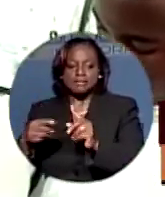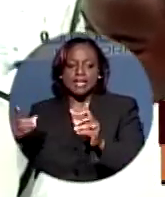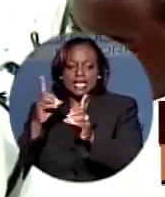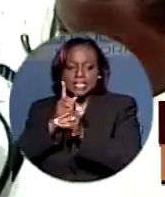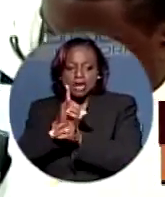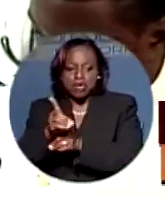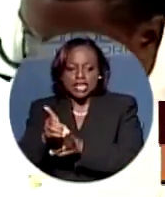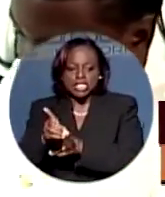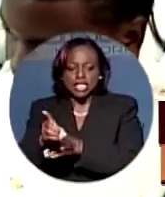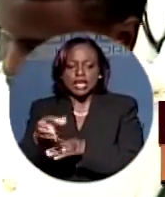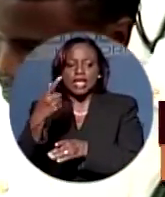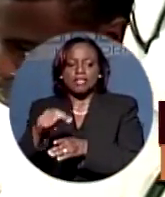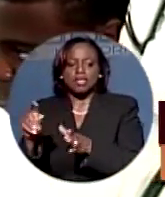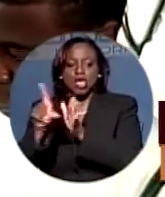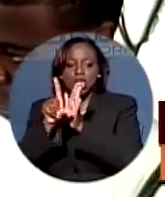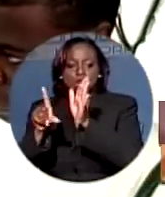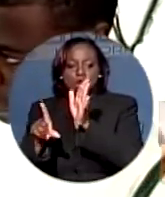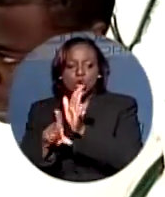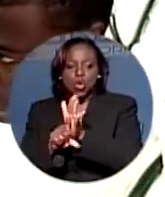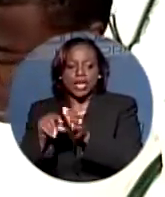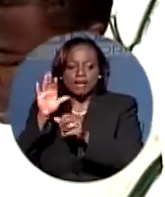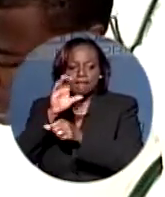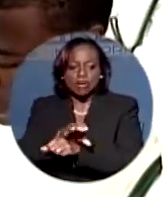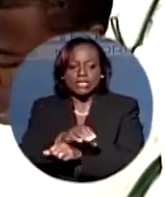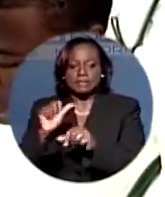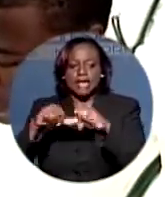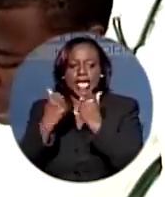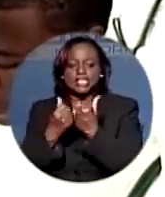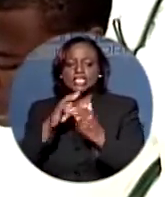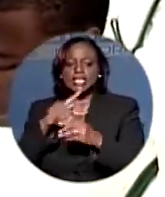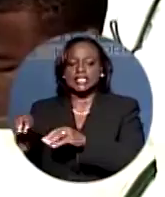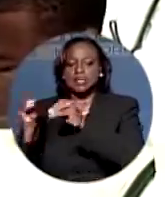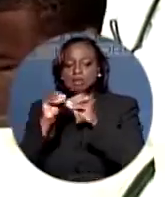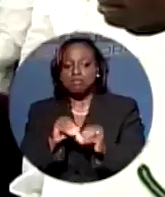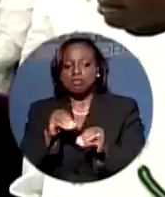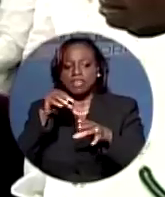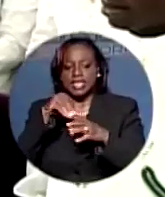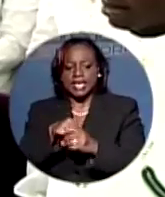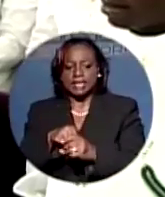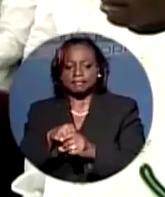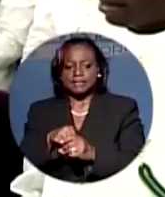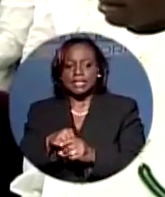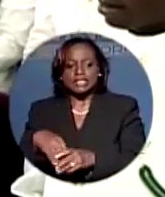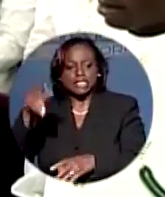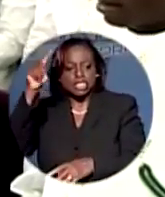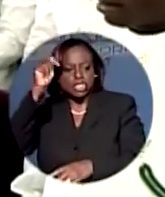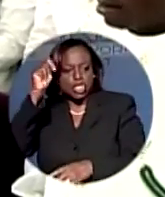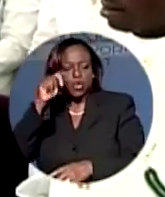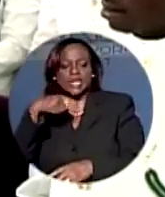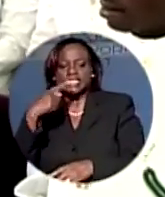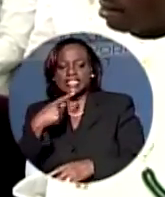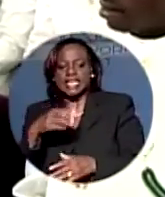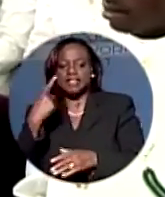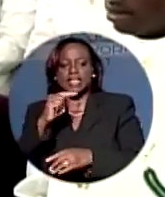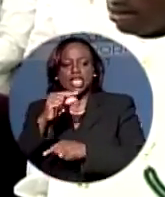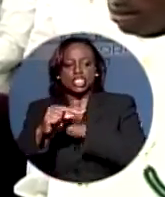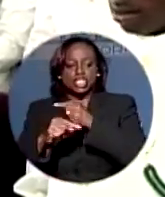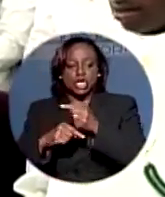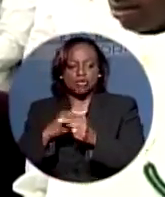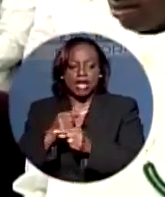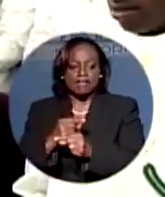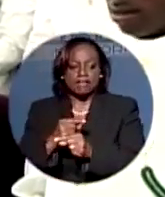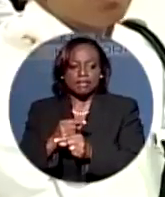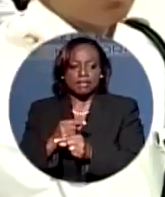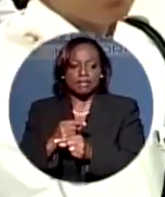enforcement agency is moving in. Minister Turnquest explained that the geographical composition of our country